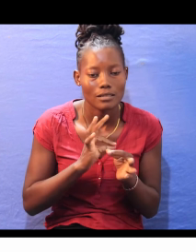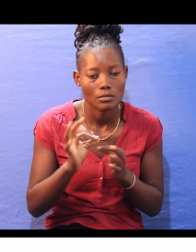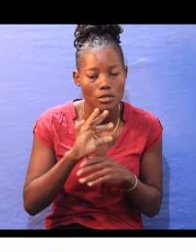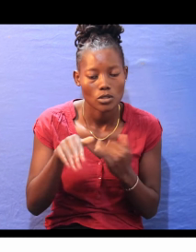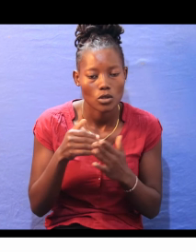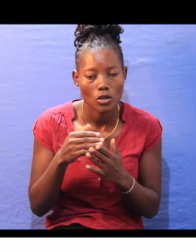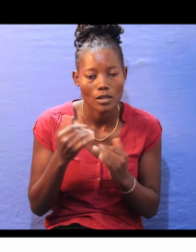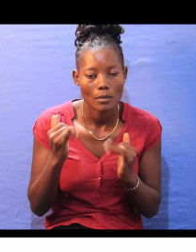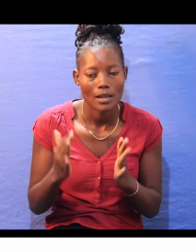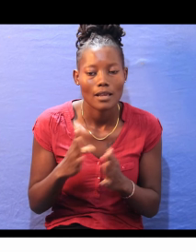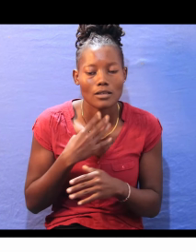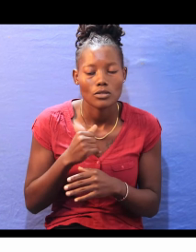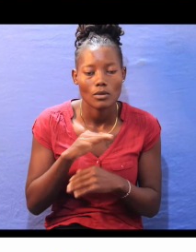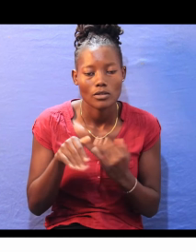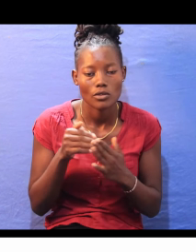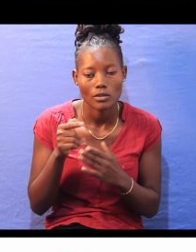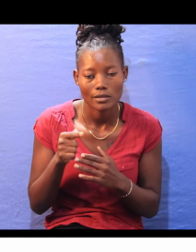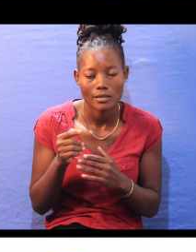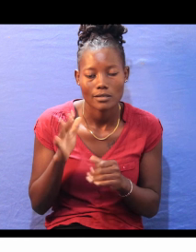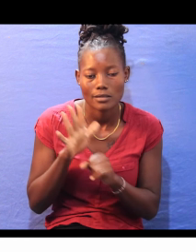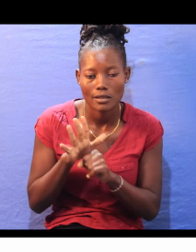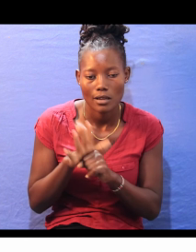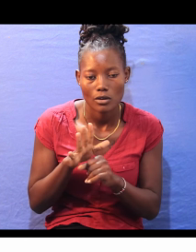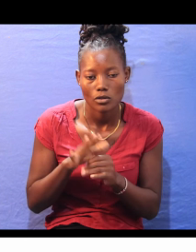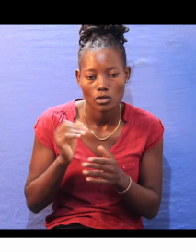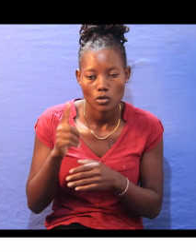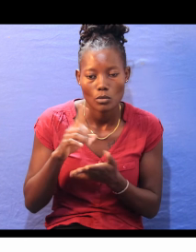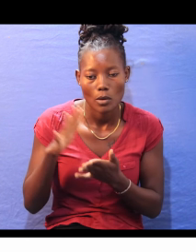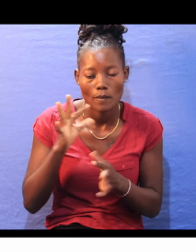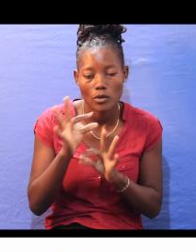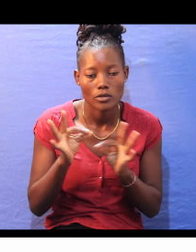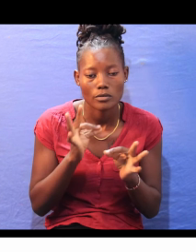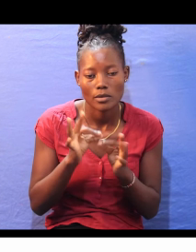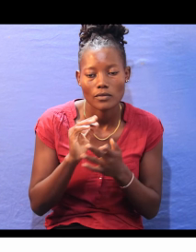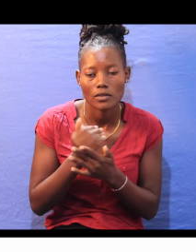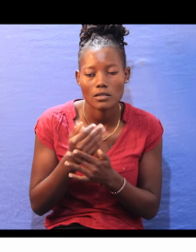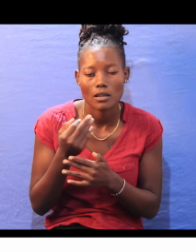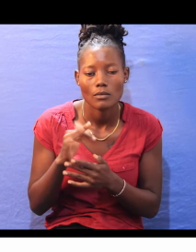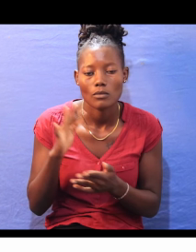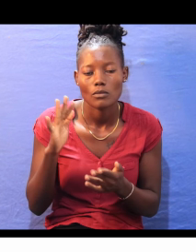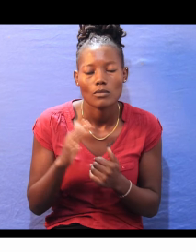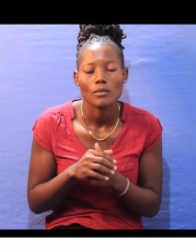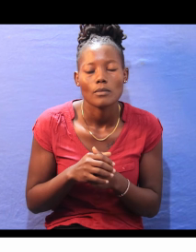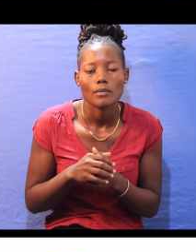all of these, but some athletes will need more specific things here. Some will need more strength.